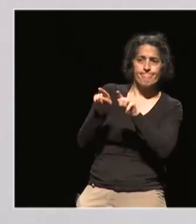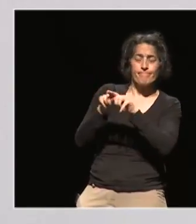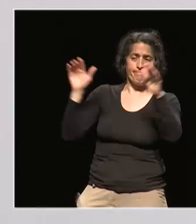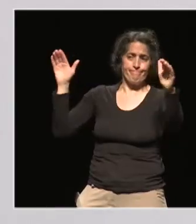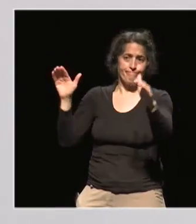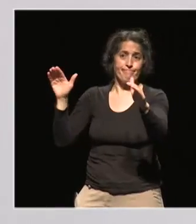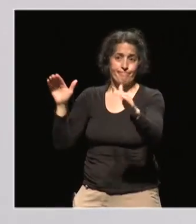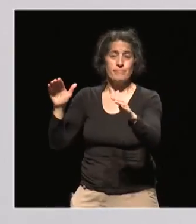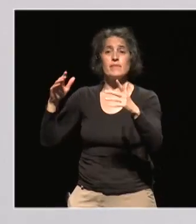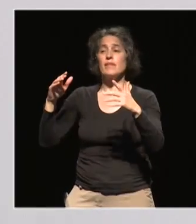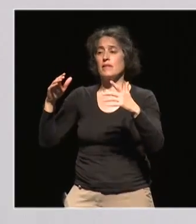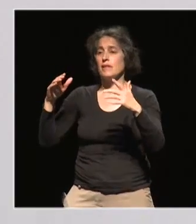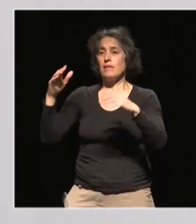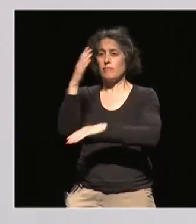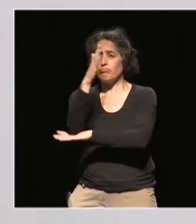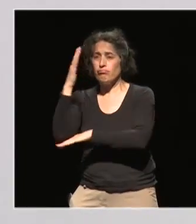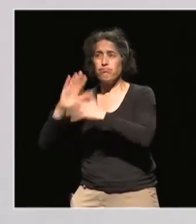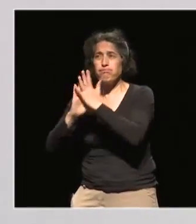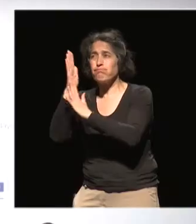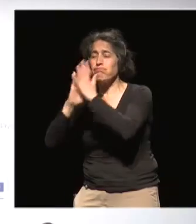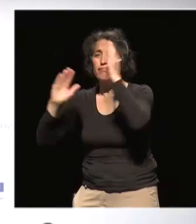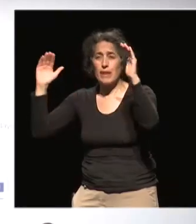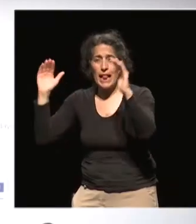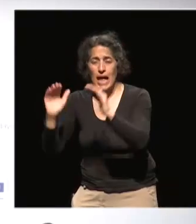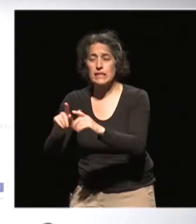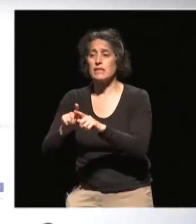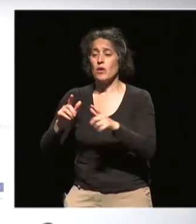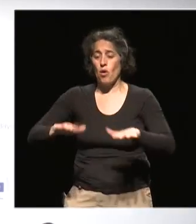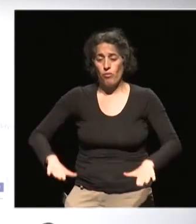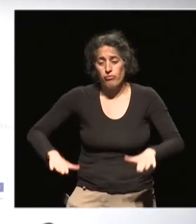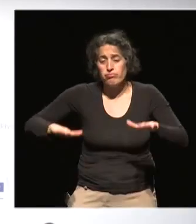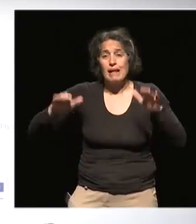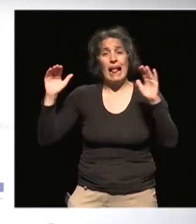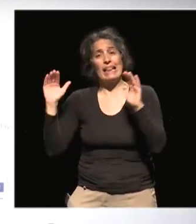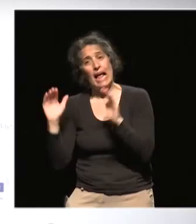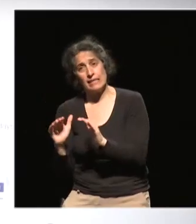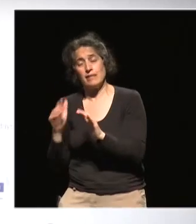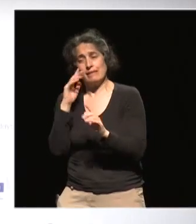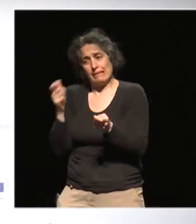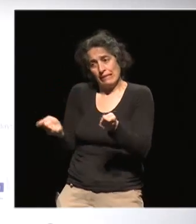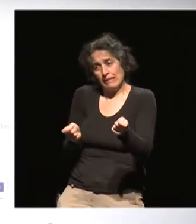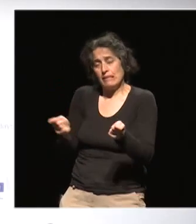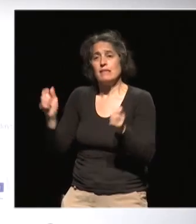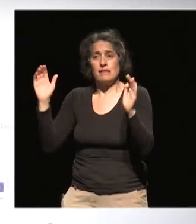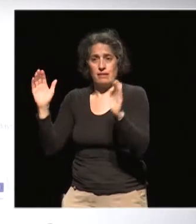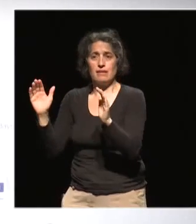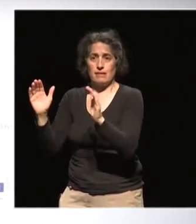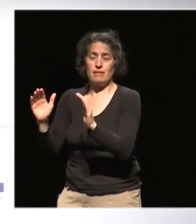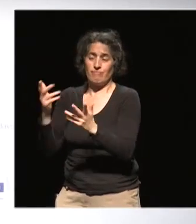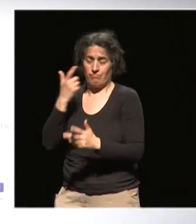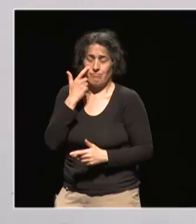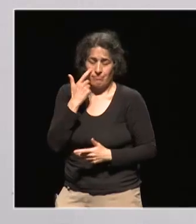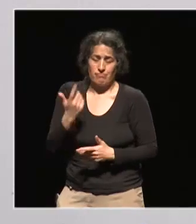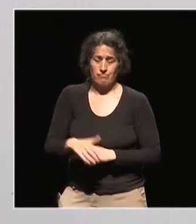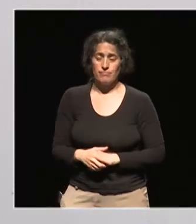of the capacity. Then there was a question, how are you helping others also to come into the board? I think the